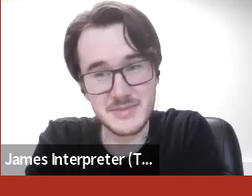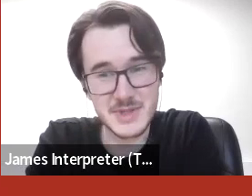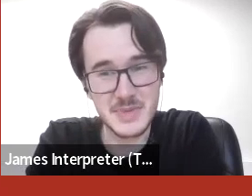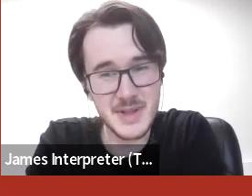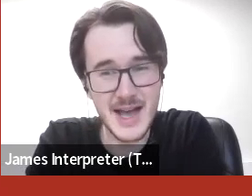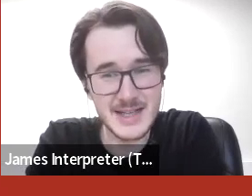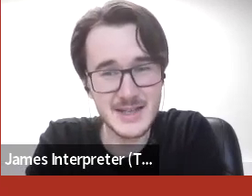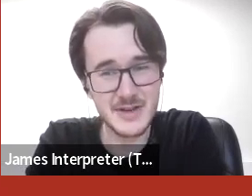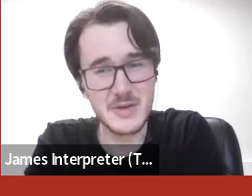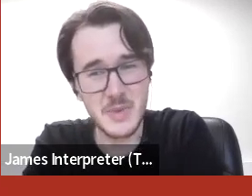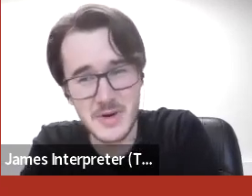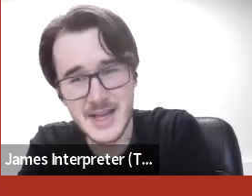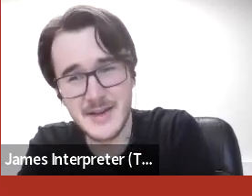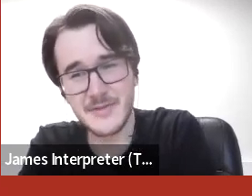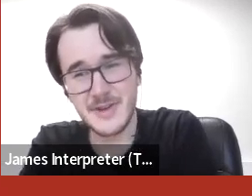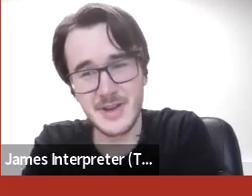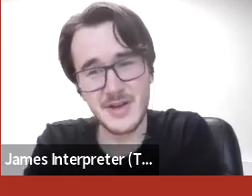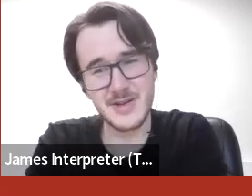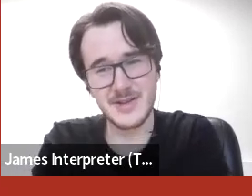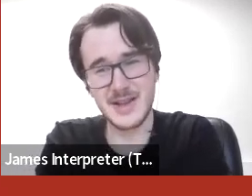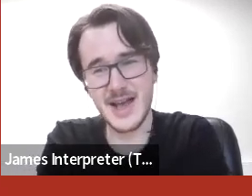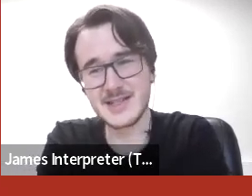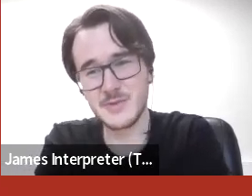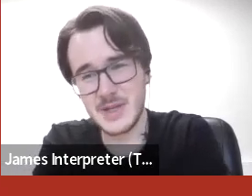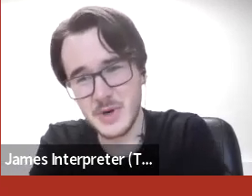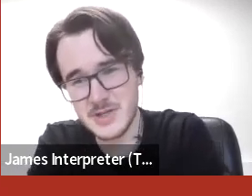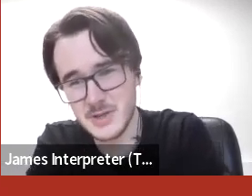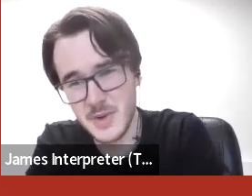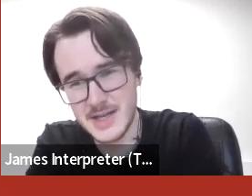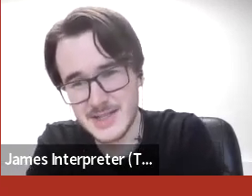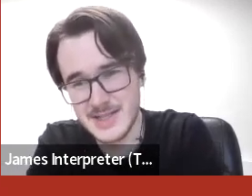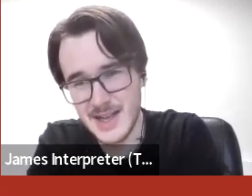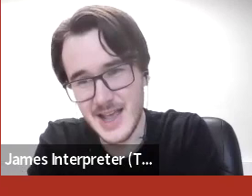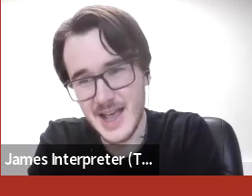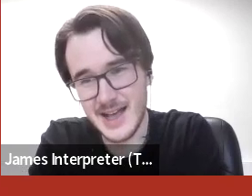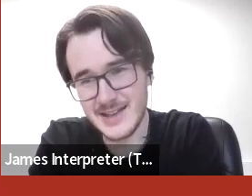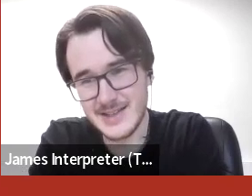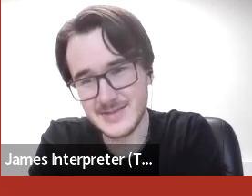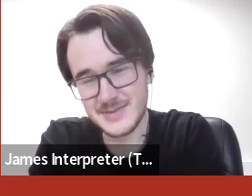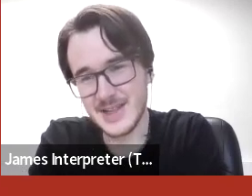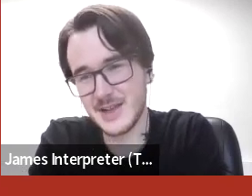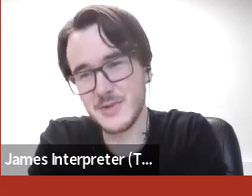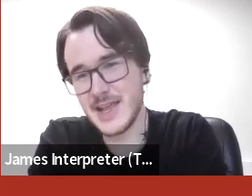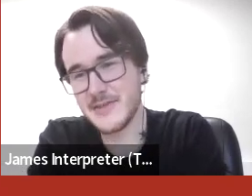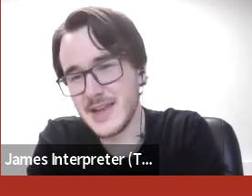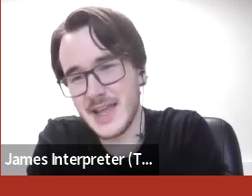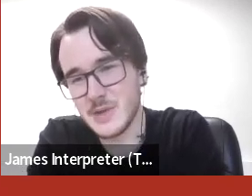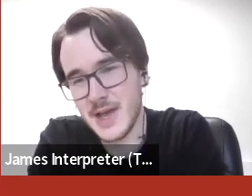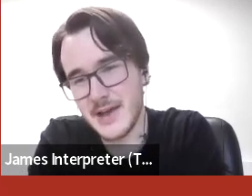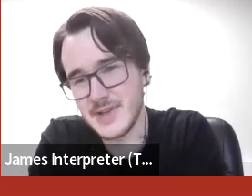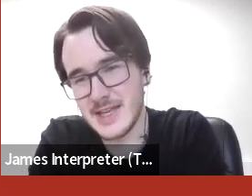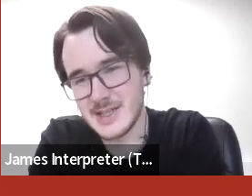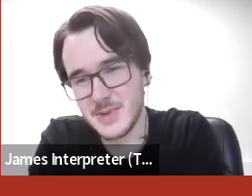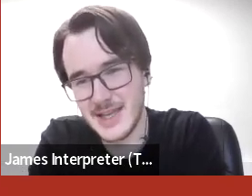Like some people ask, are you born deaf or you're not? Like asking really personal questions. And like really, I feel like I